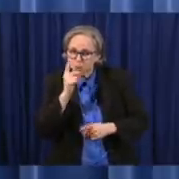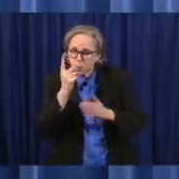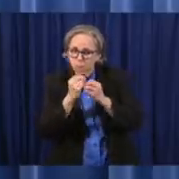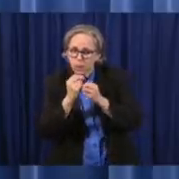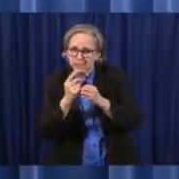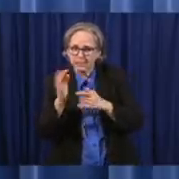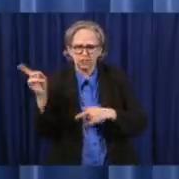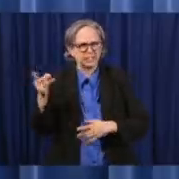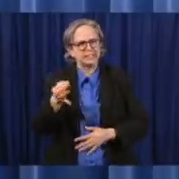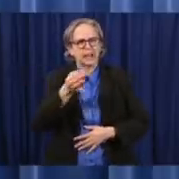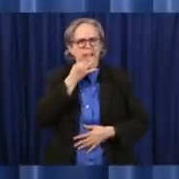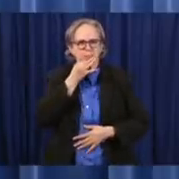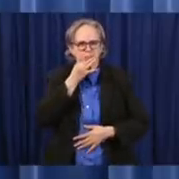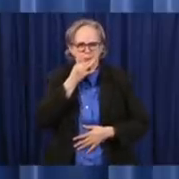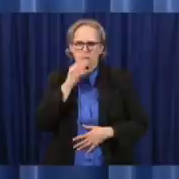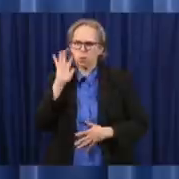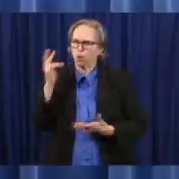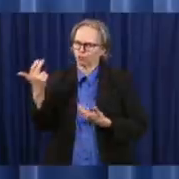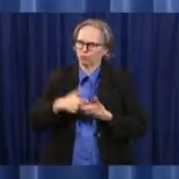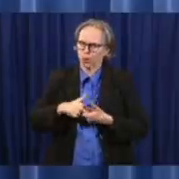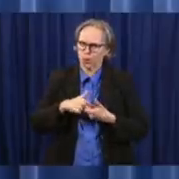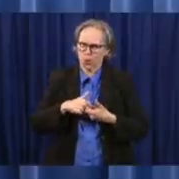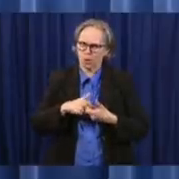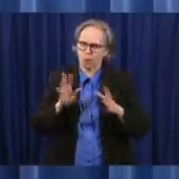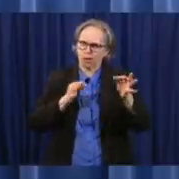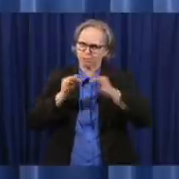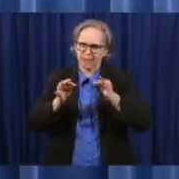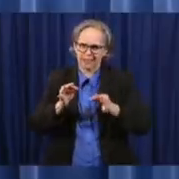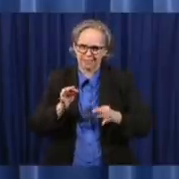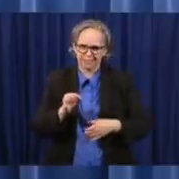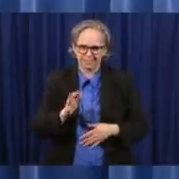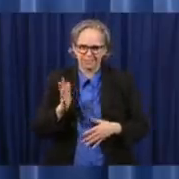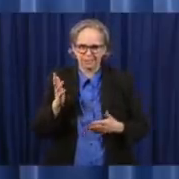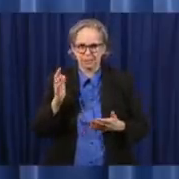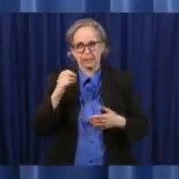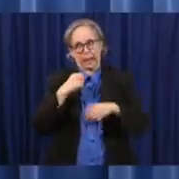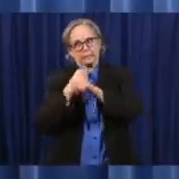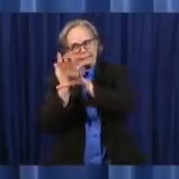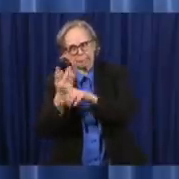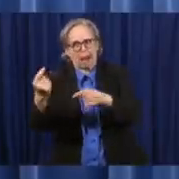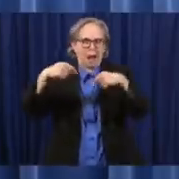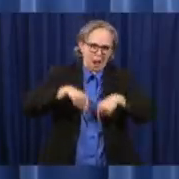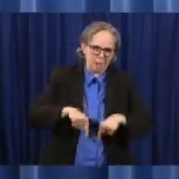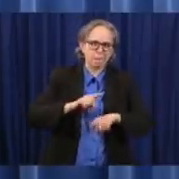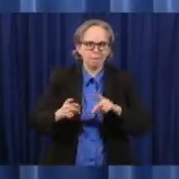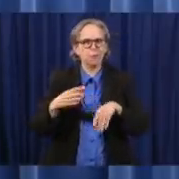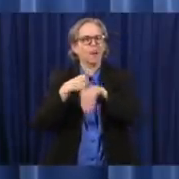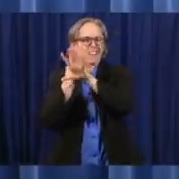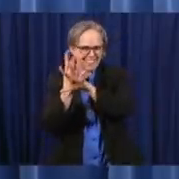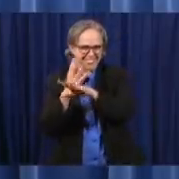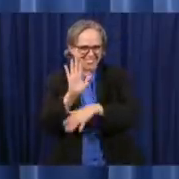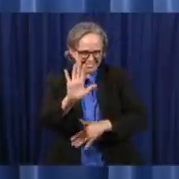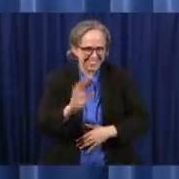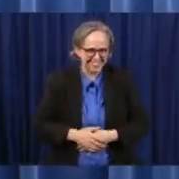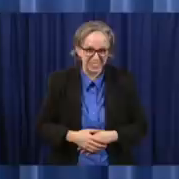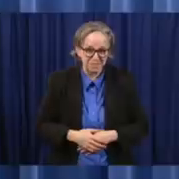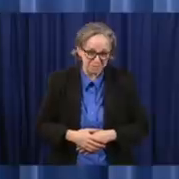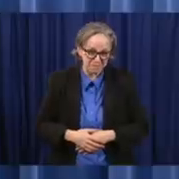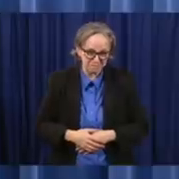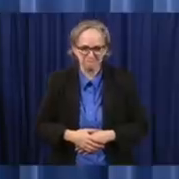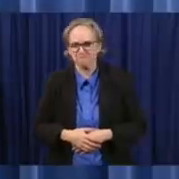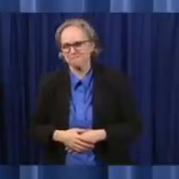be in here, and she'll talk about it. She'll be on Skype. She won't be in here, but she'll be on Skype tomorrow. Thank